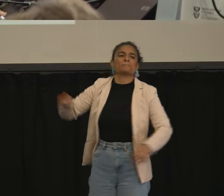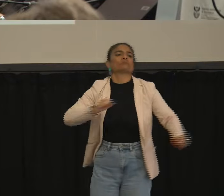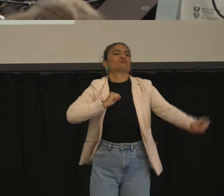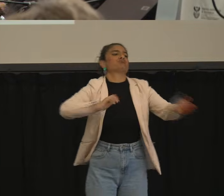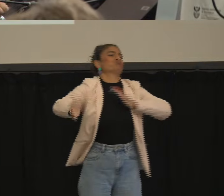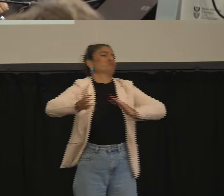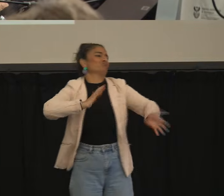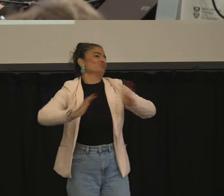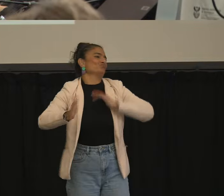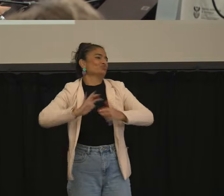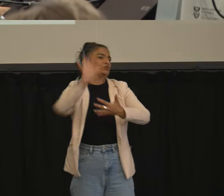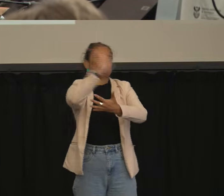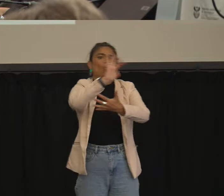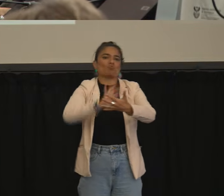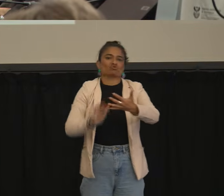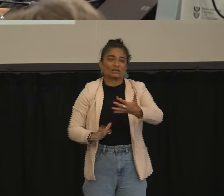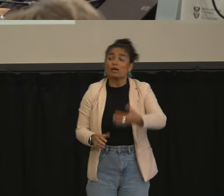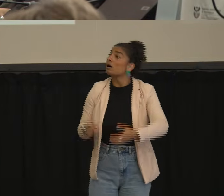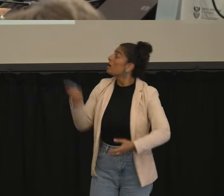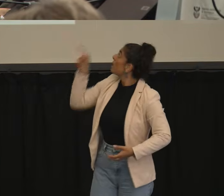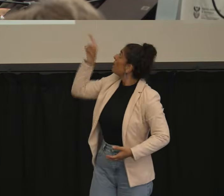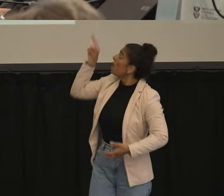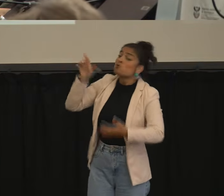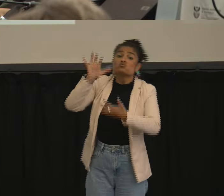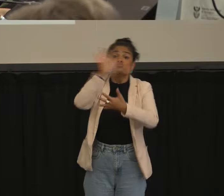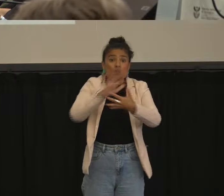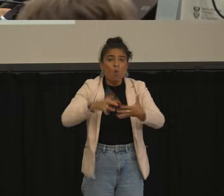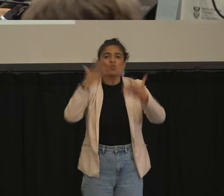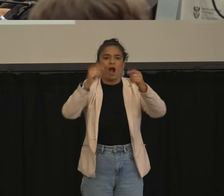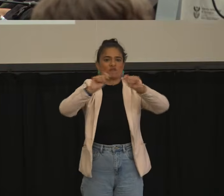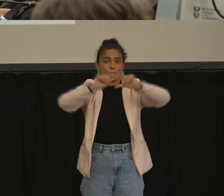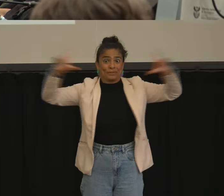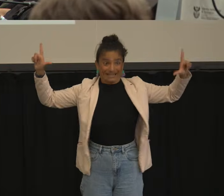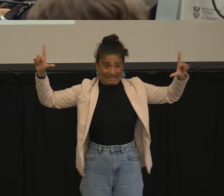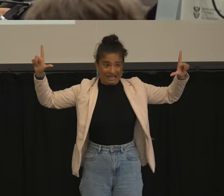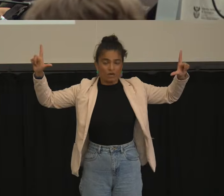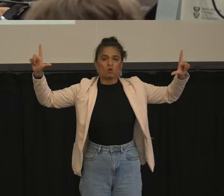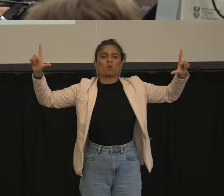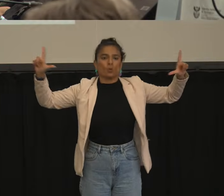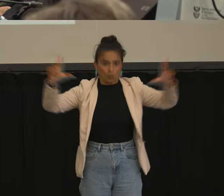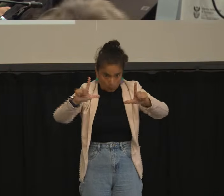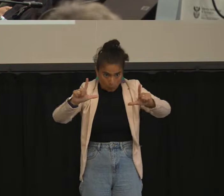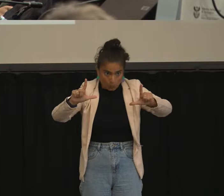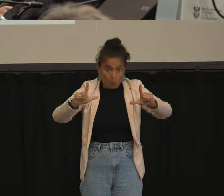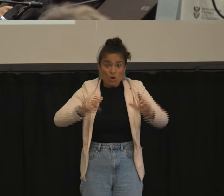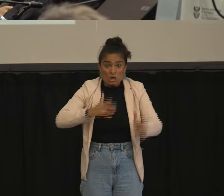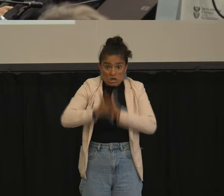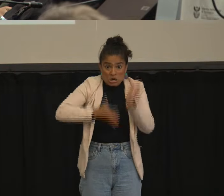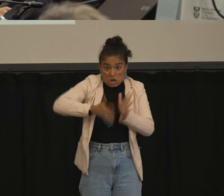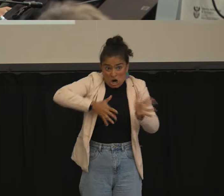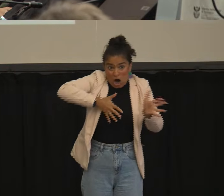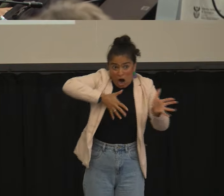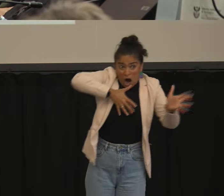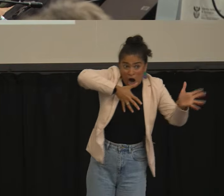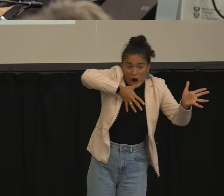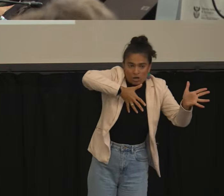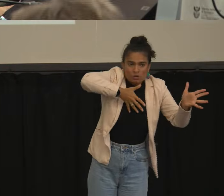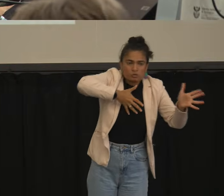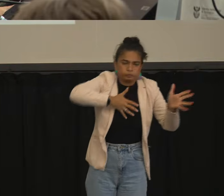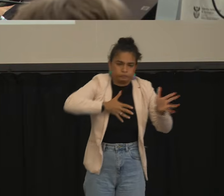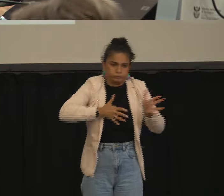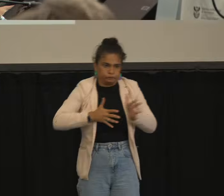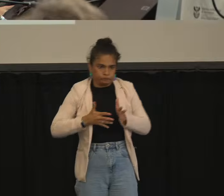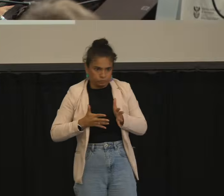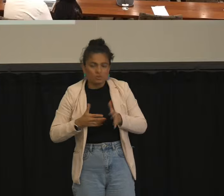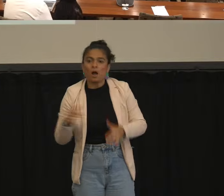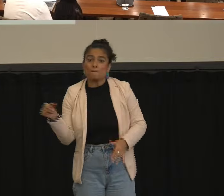You click on there, and then the story will begin. The video will begin. So the story, what you can do is you can minimize the video,